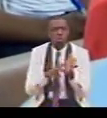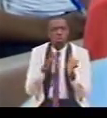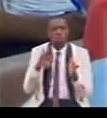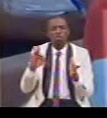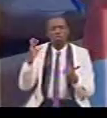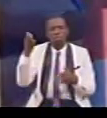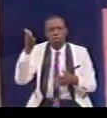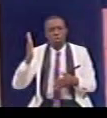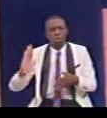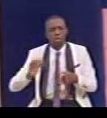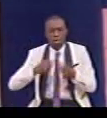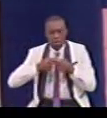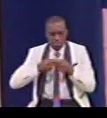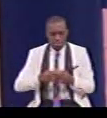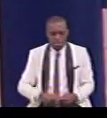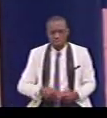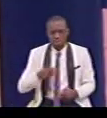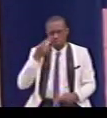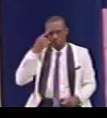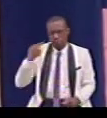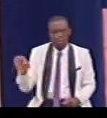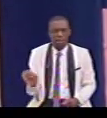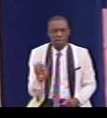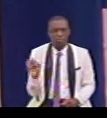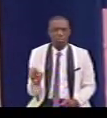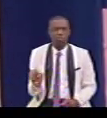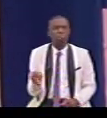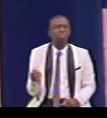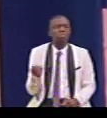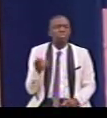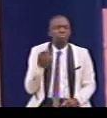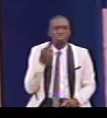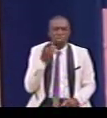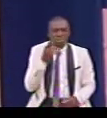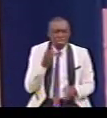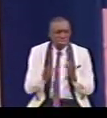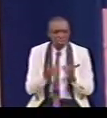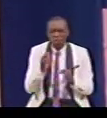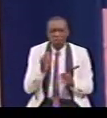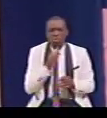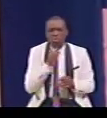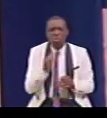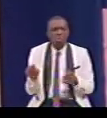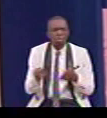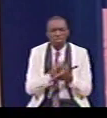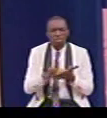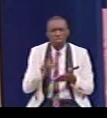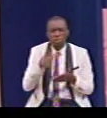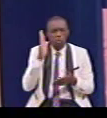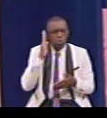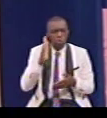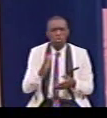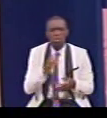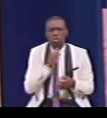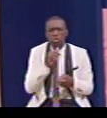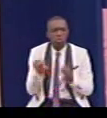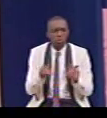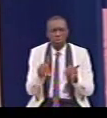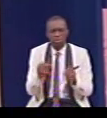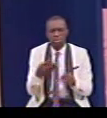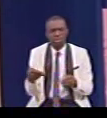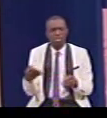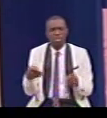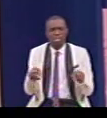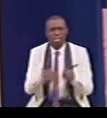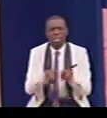like the people of the world you'll not be doing the things of the worldly people that they are doing it also since II